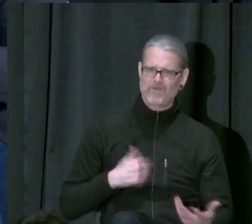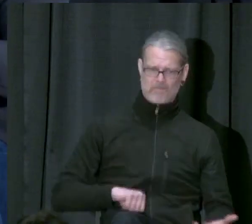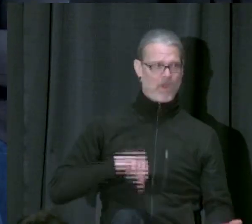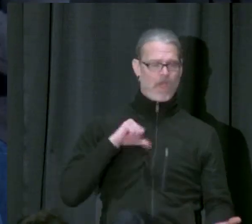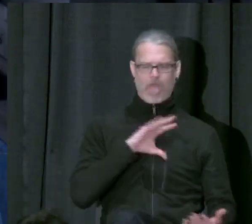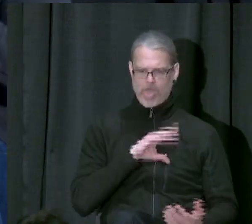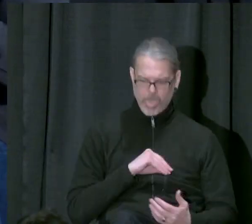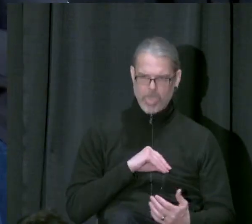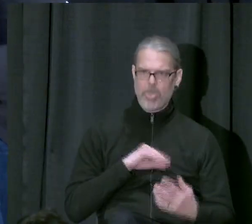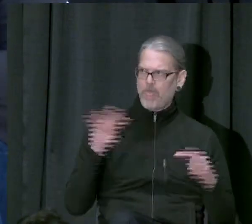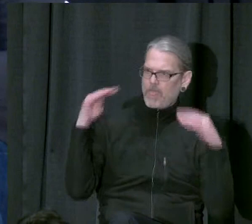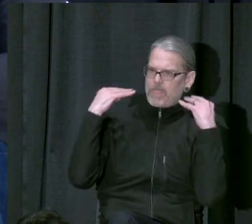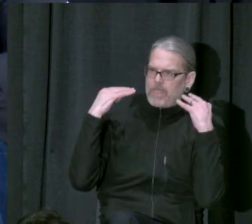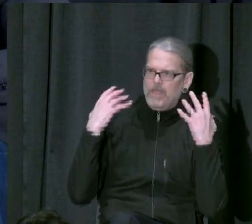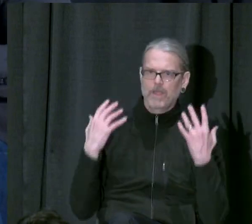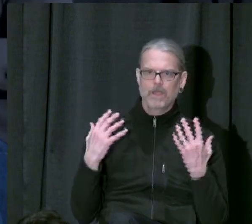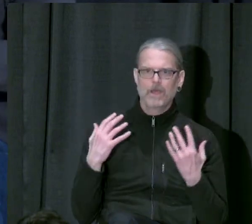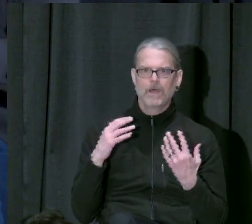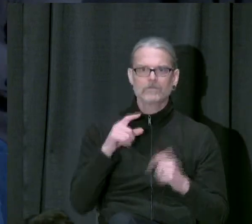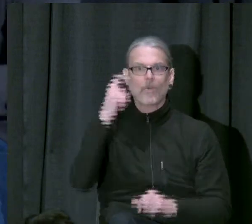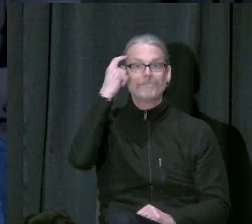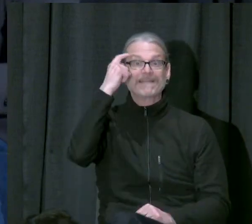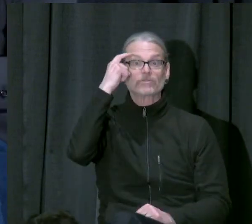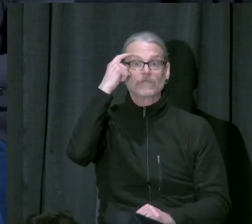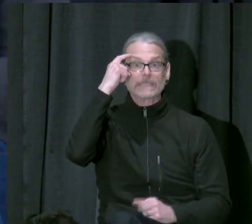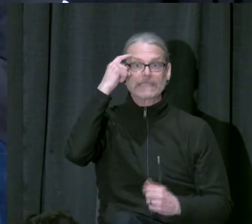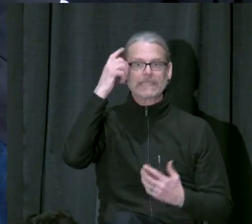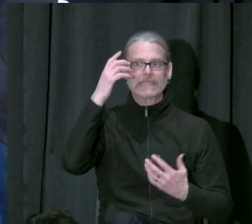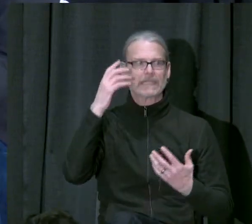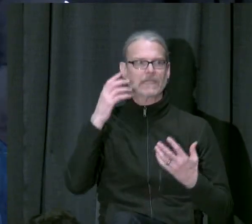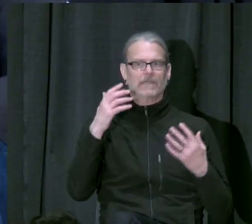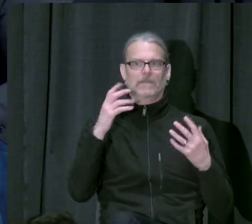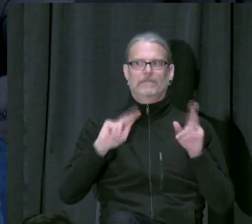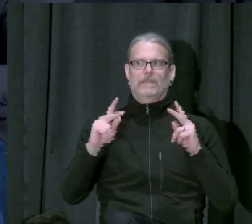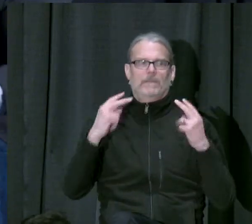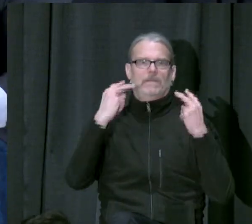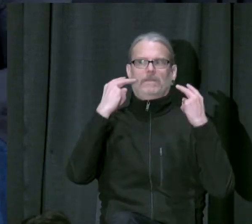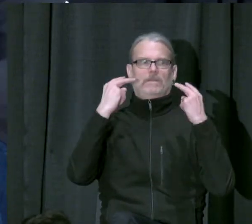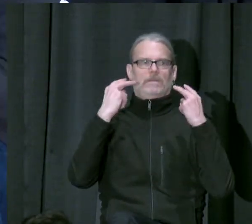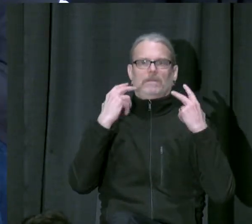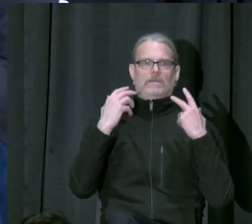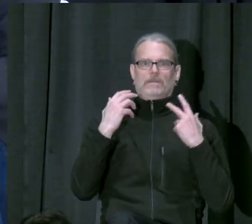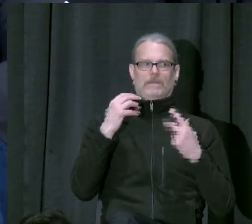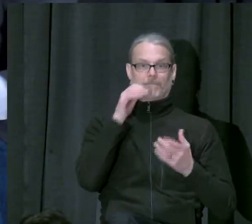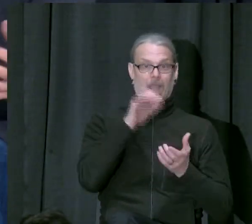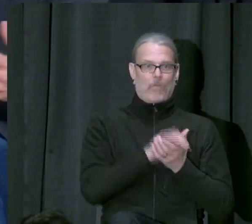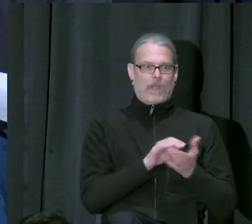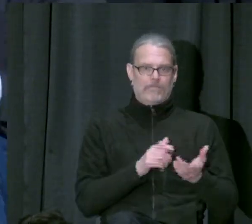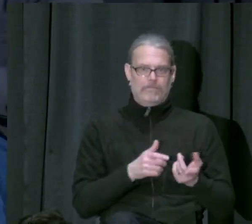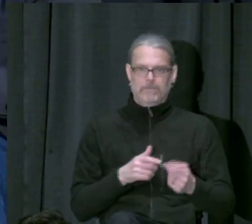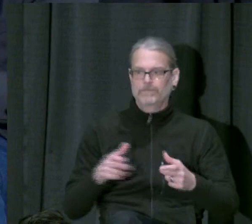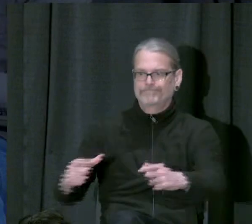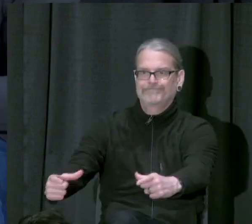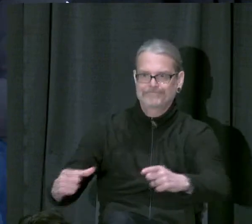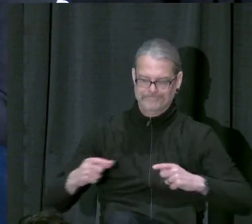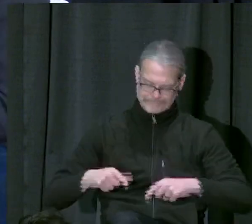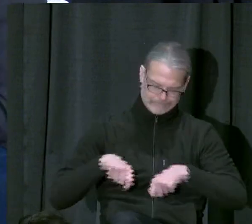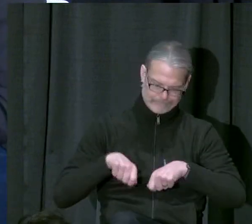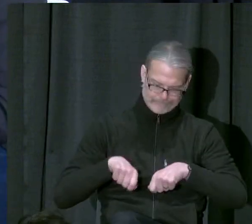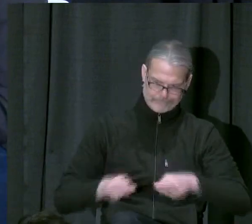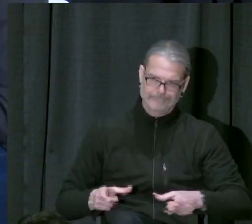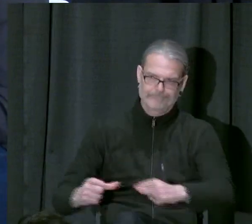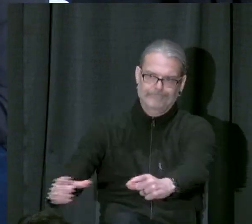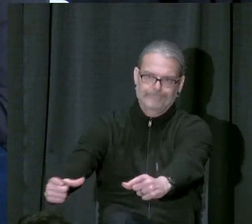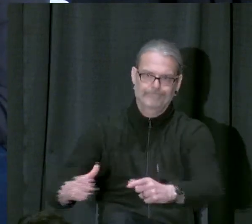problems mentally coping with being in public and seeing, having his wife have to help him in front of people. And